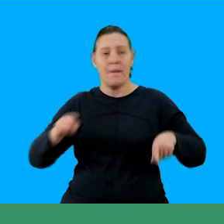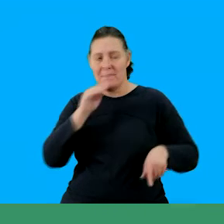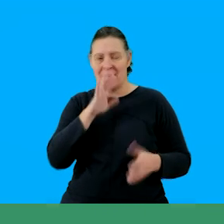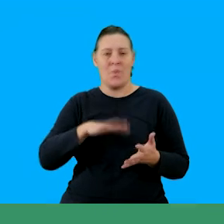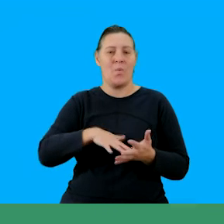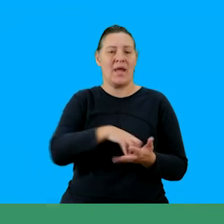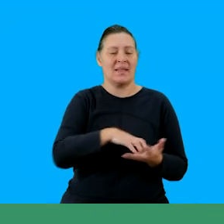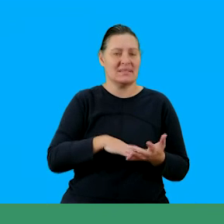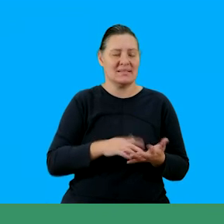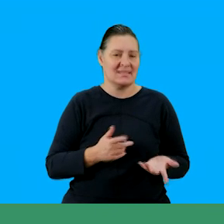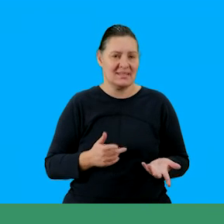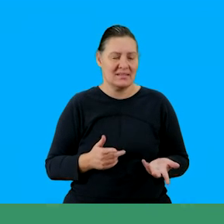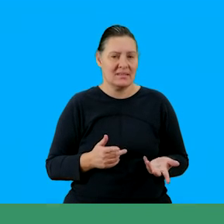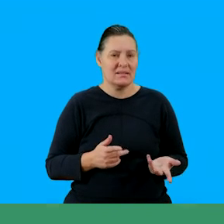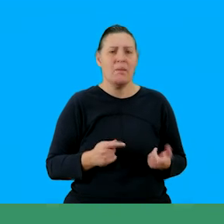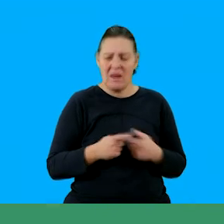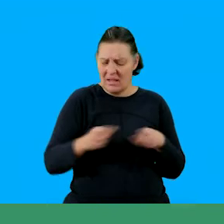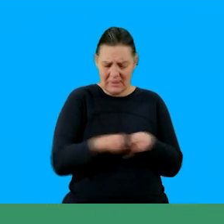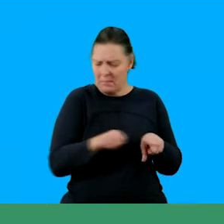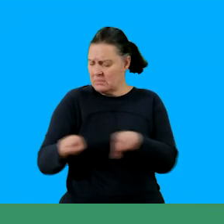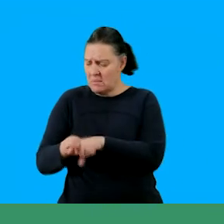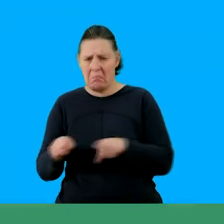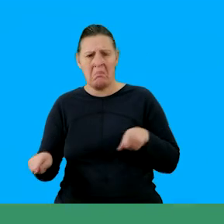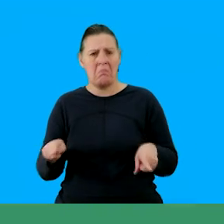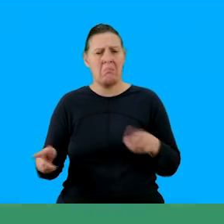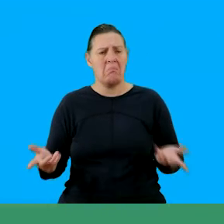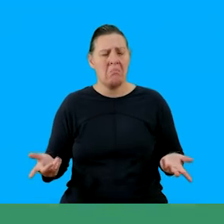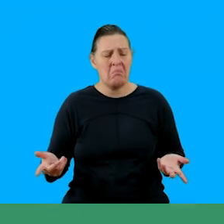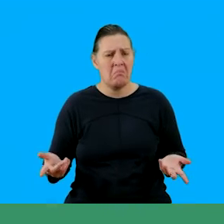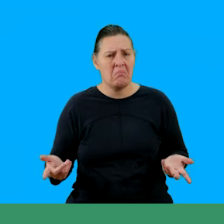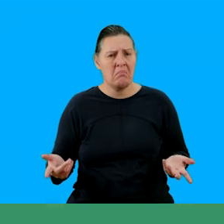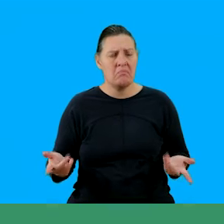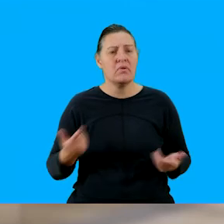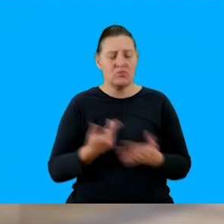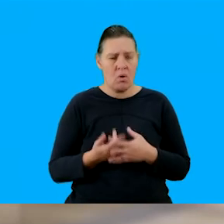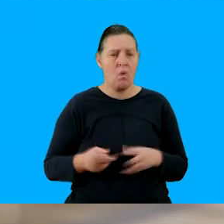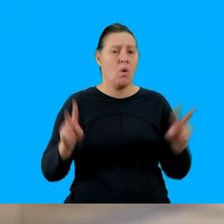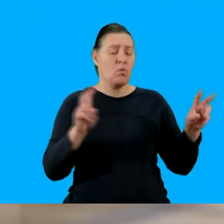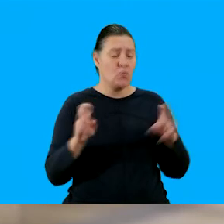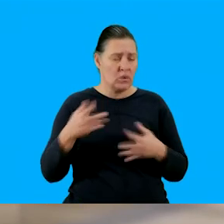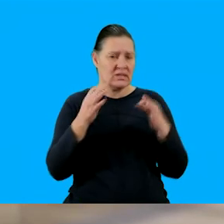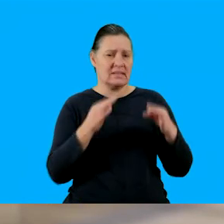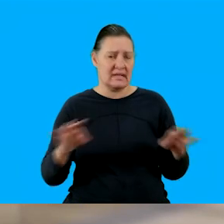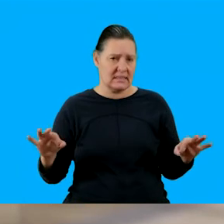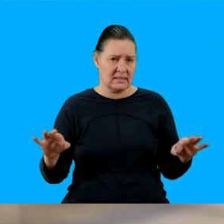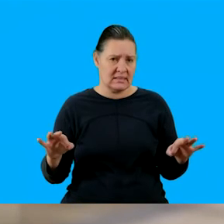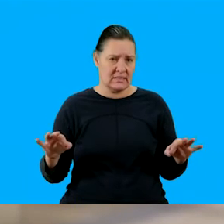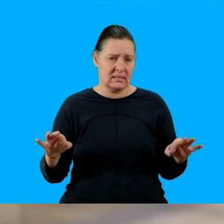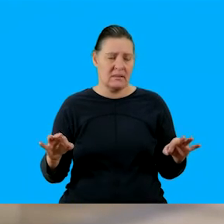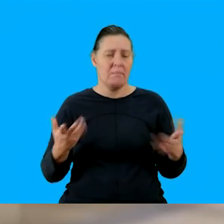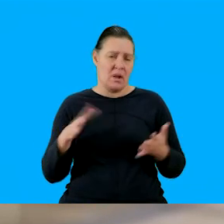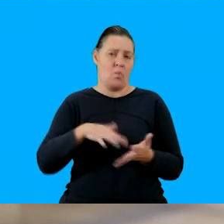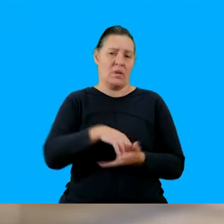a weakness because it's the same as the bricks of the competitor. So we would quote also that sentence